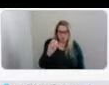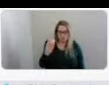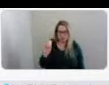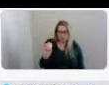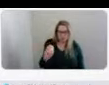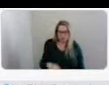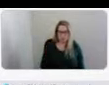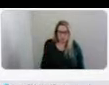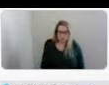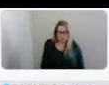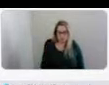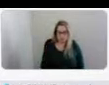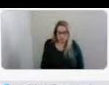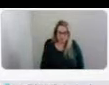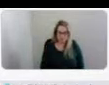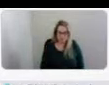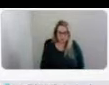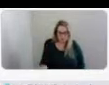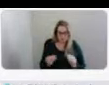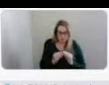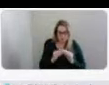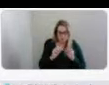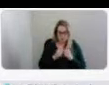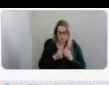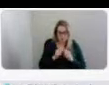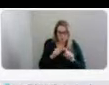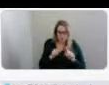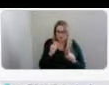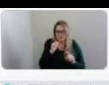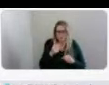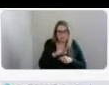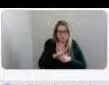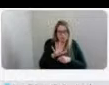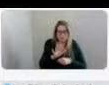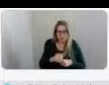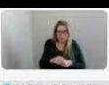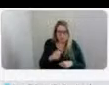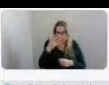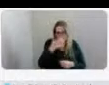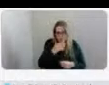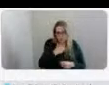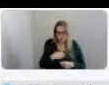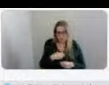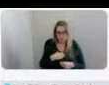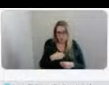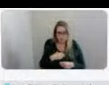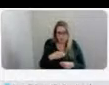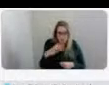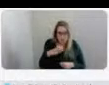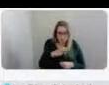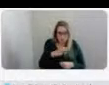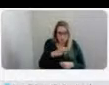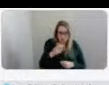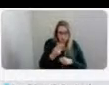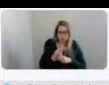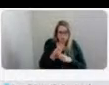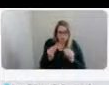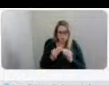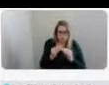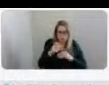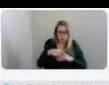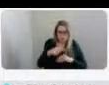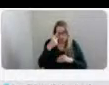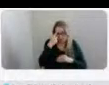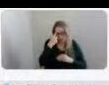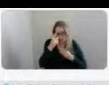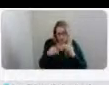ld17 is definitely more competitive but that is not enough i wish the commission had spent more time considering how to make the